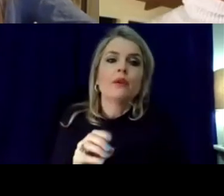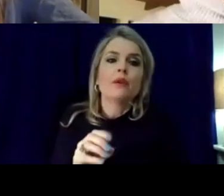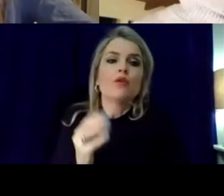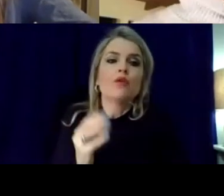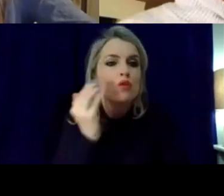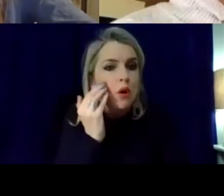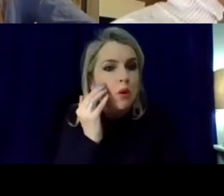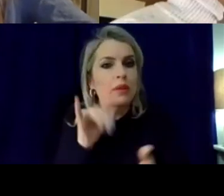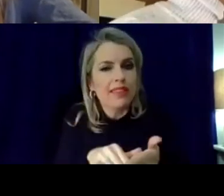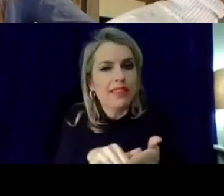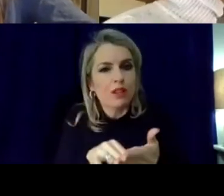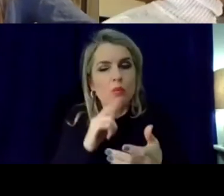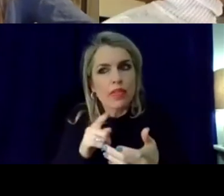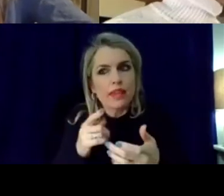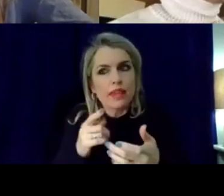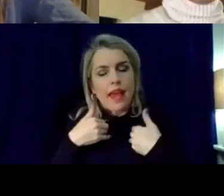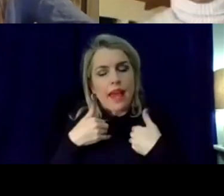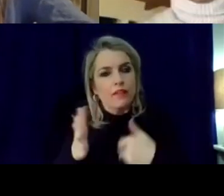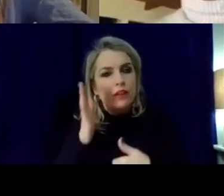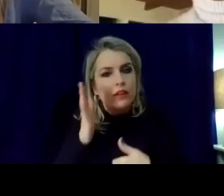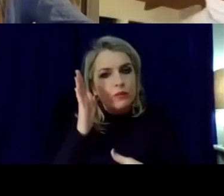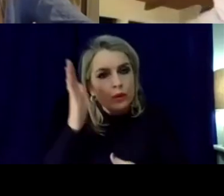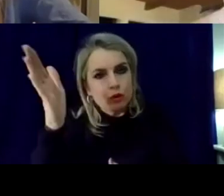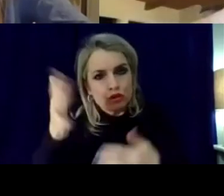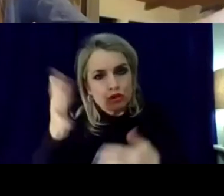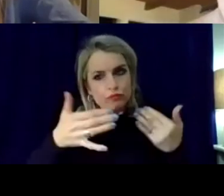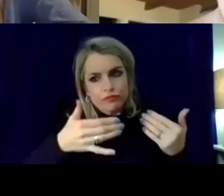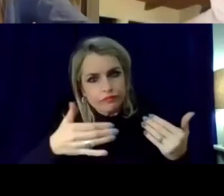to know that it's headed in the right direction, you know,